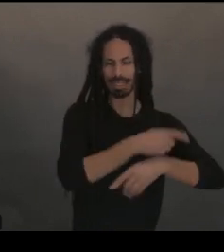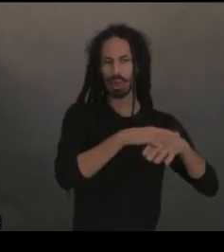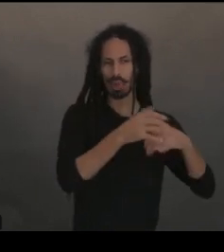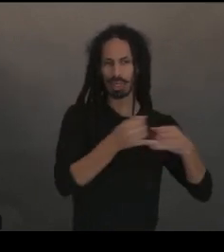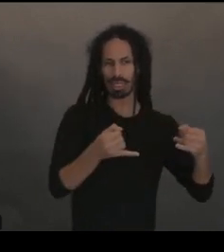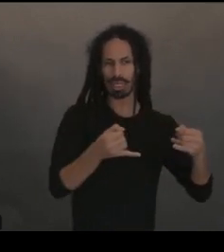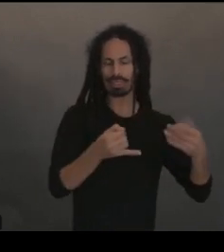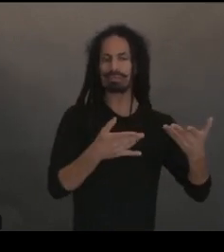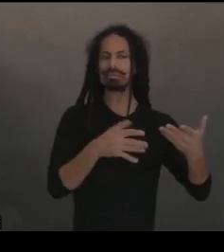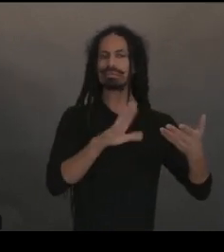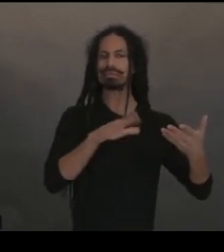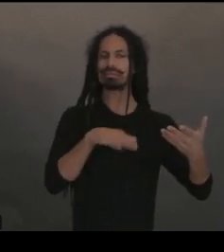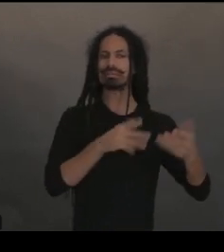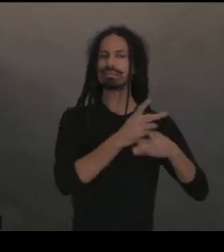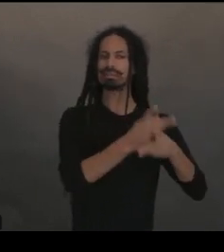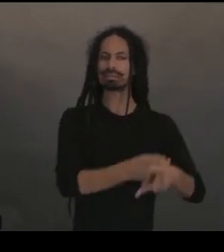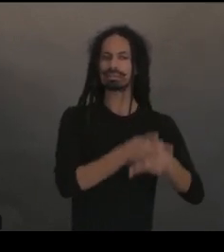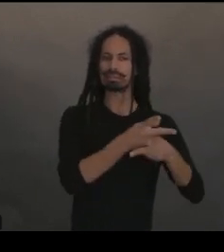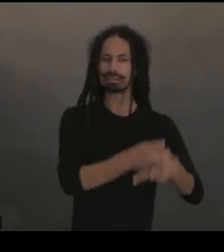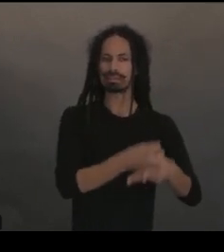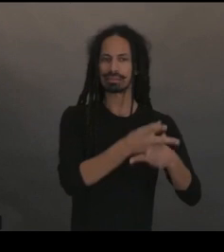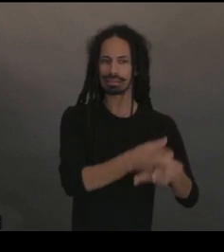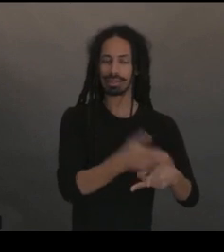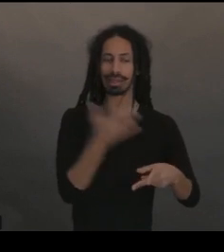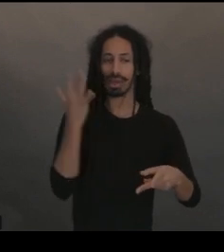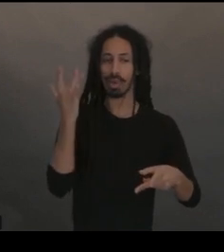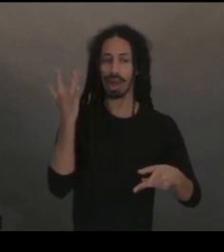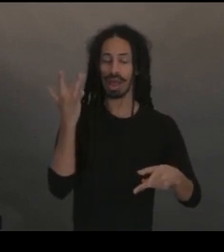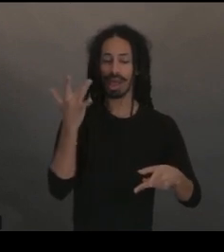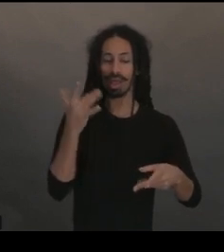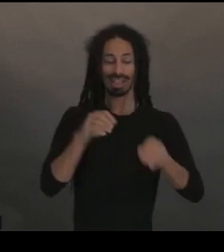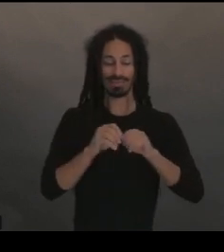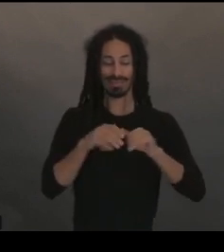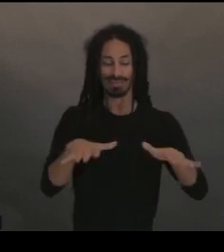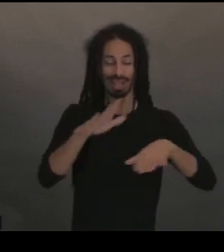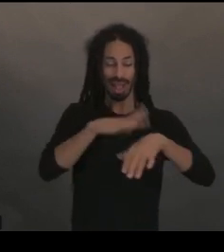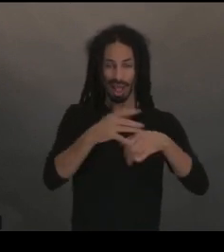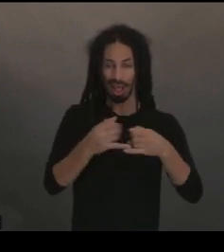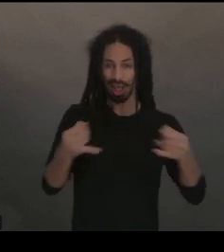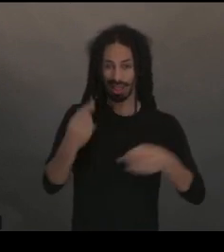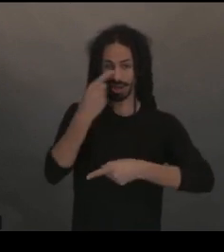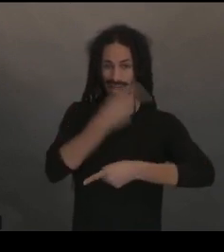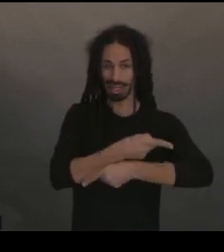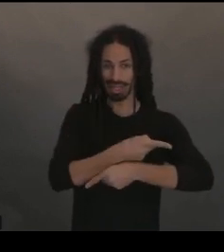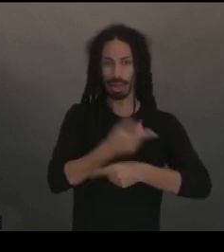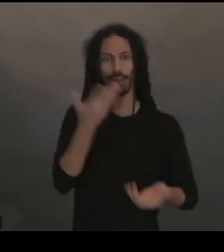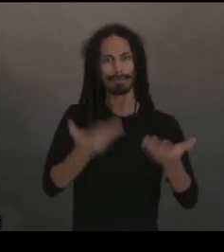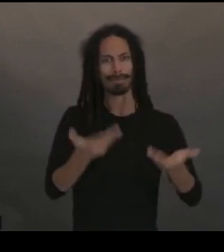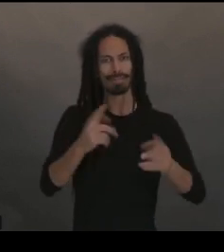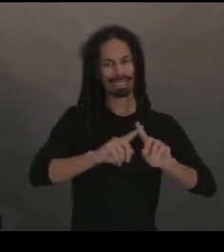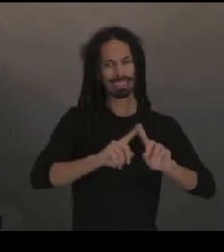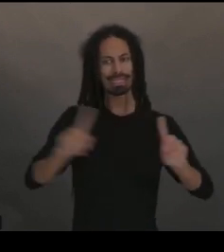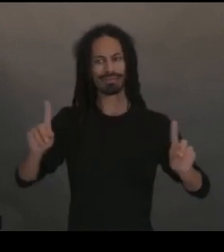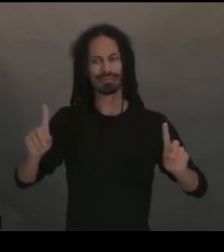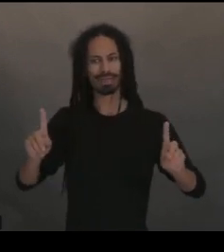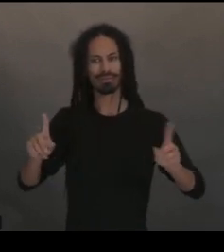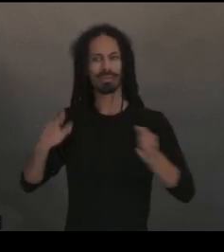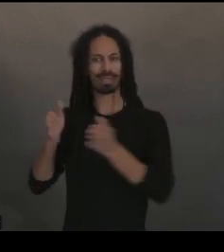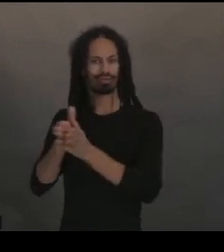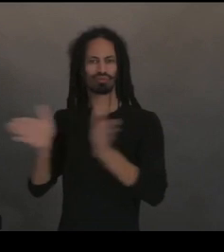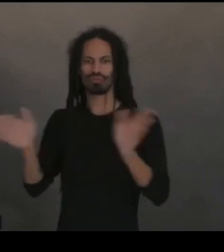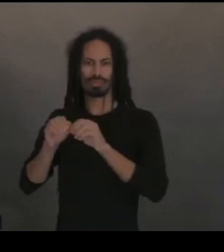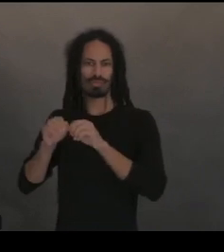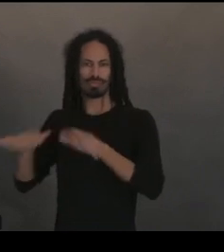caution, because a publication online date might differ from a publication date.